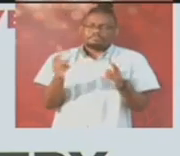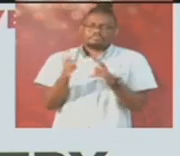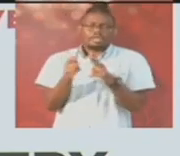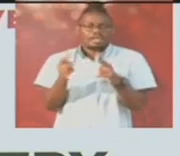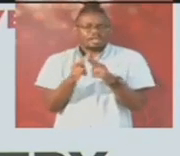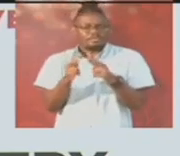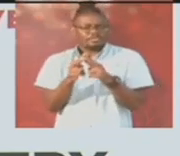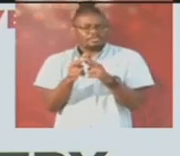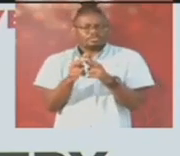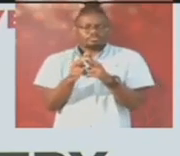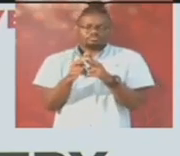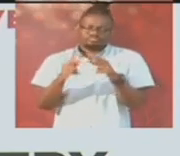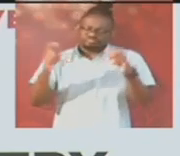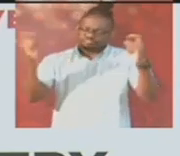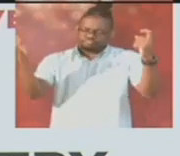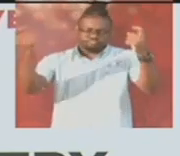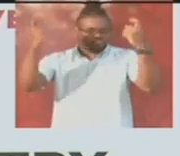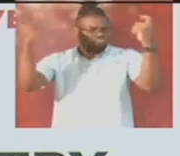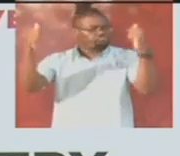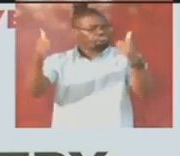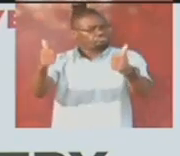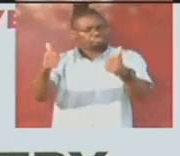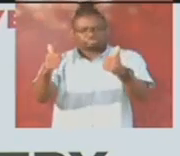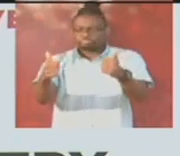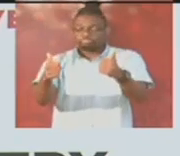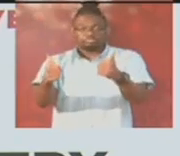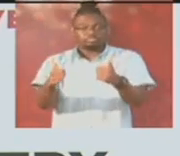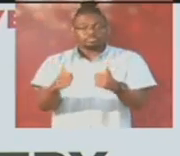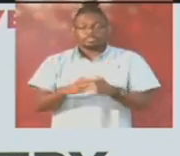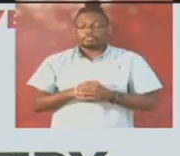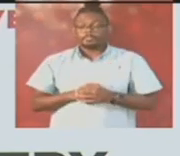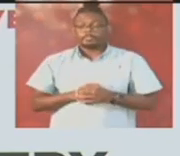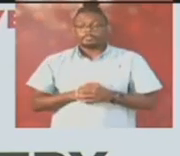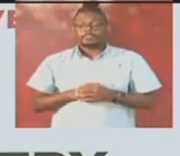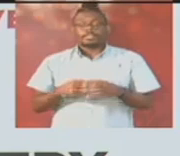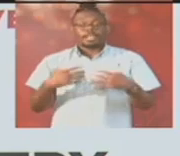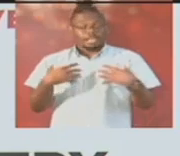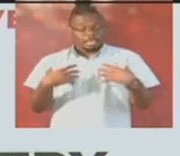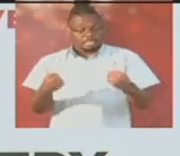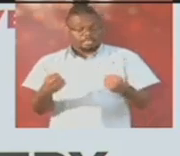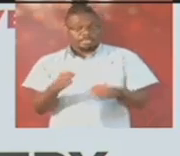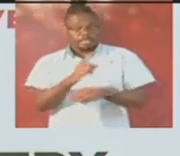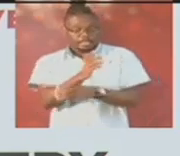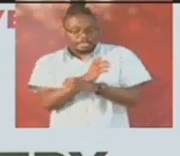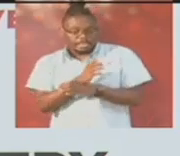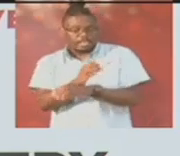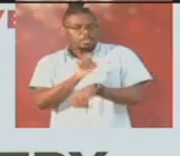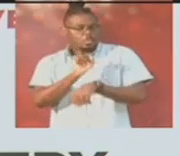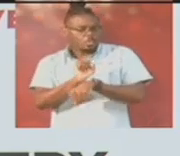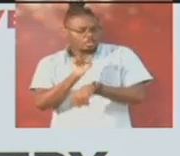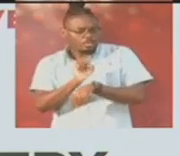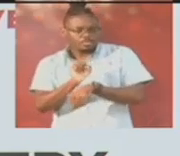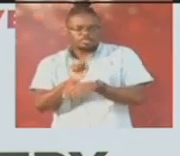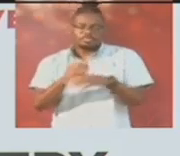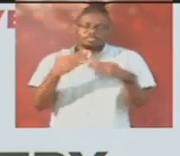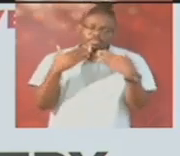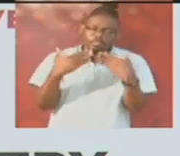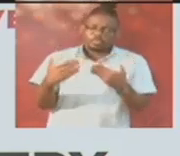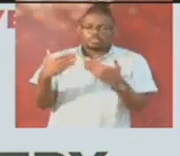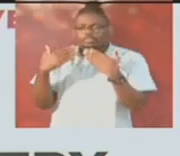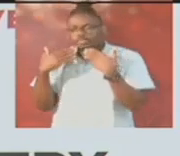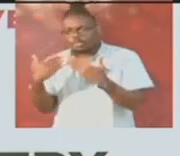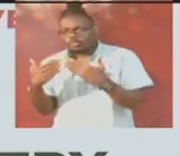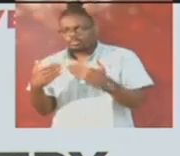In closing, I cannot thank healthcare workers enough. I visited about